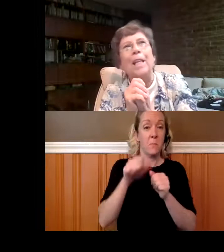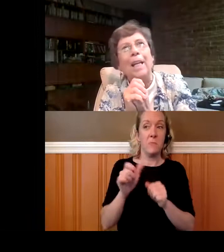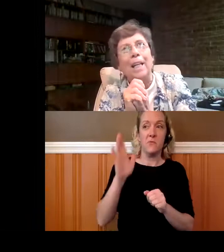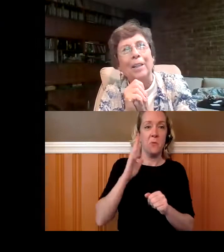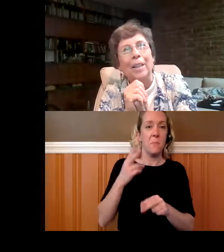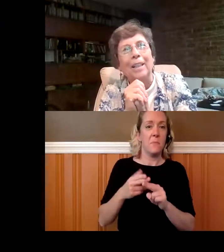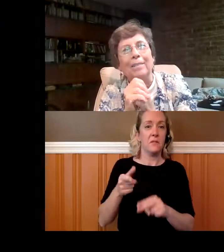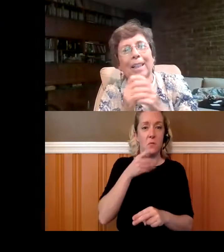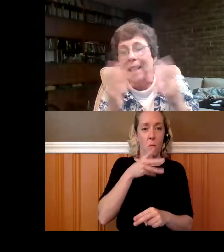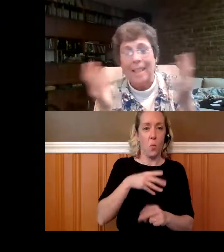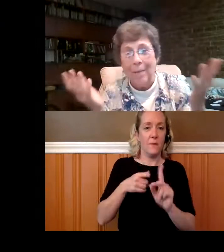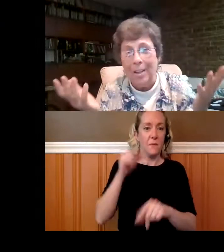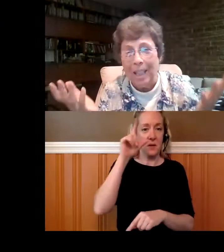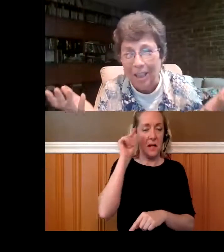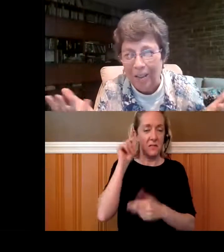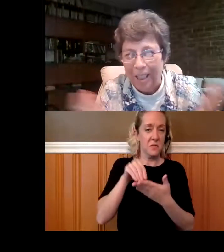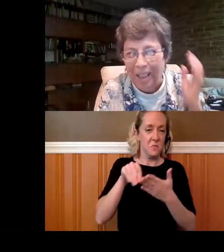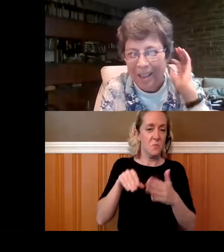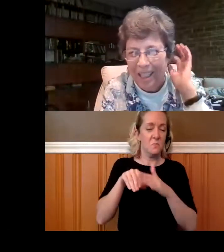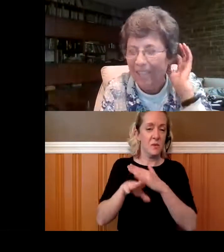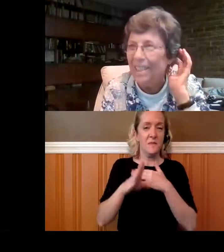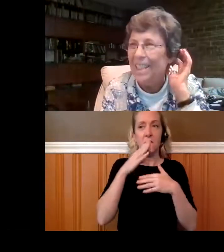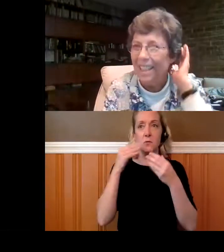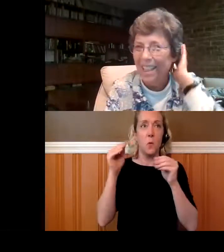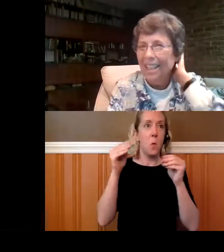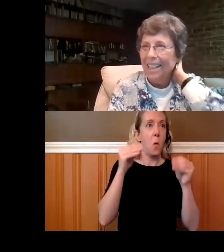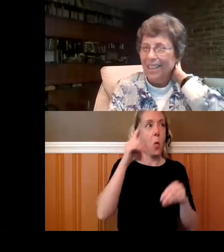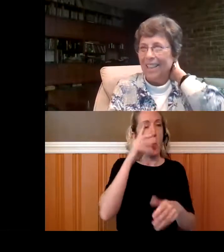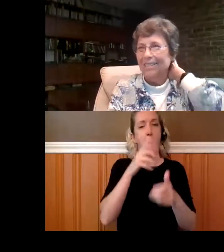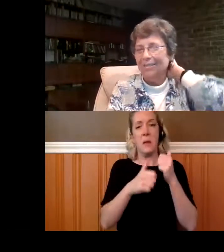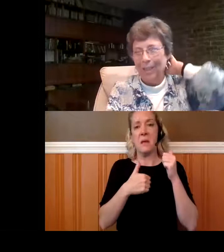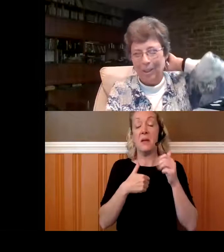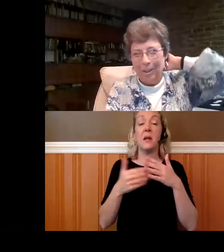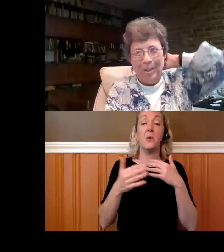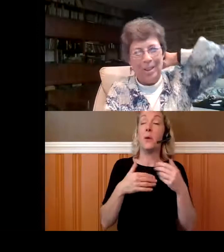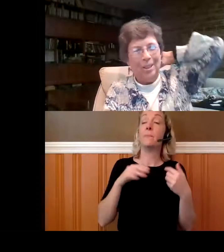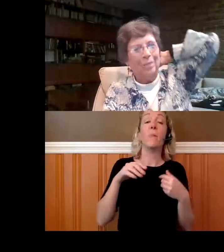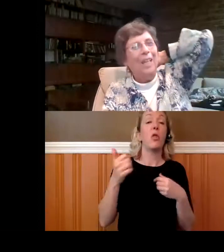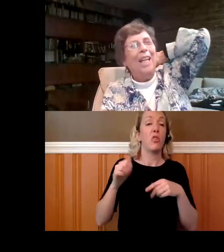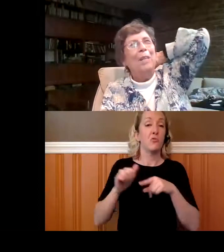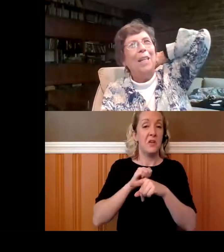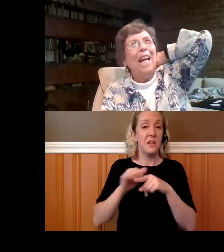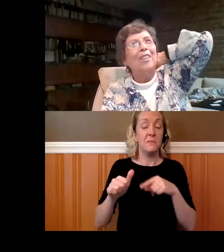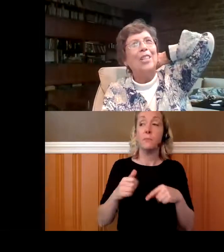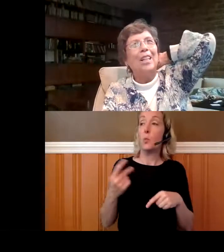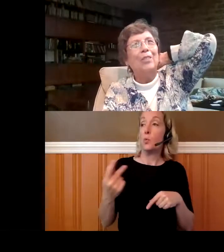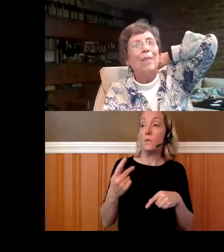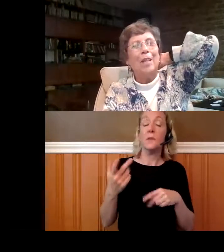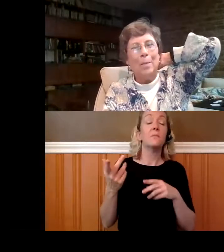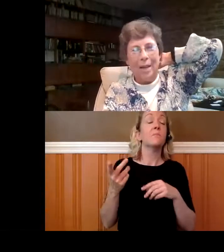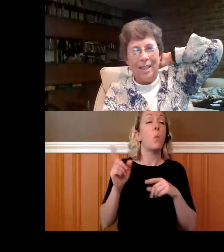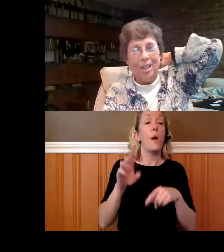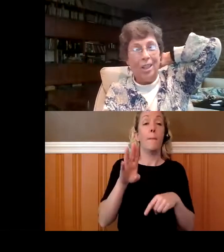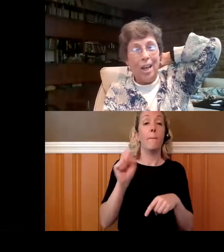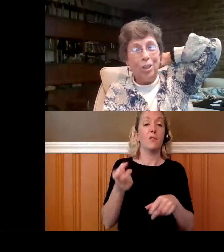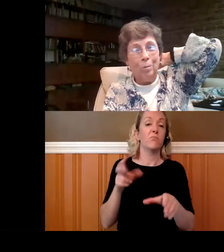was went to the grocery store, but now she's traveling on the bus and she's not sure where the bus is going to let her off.